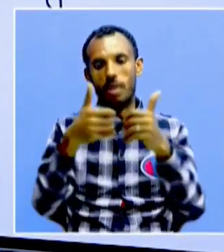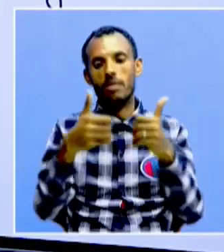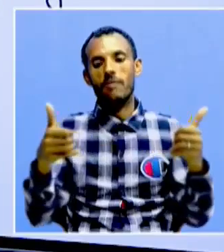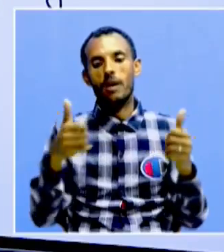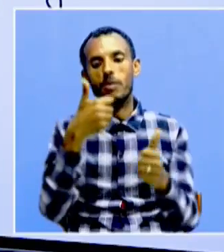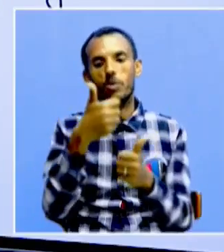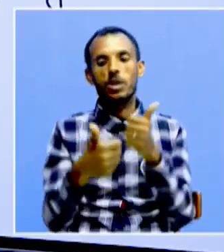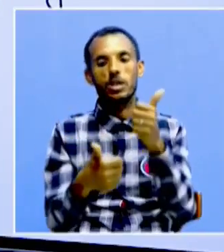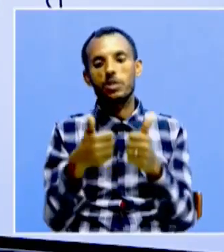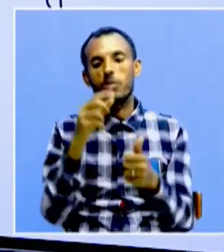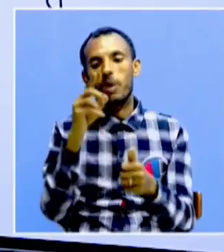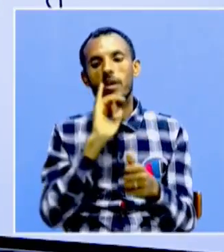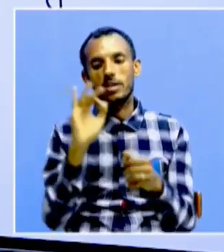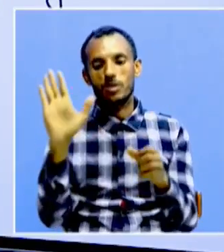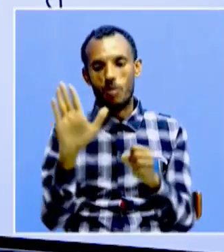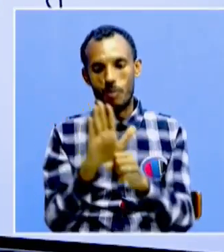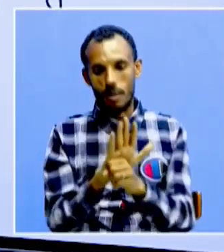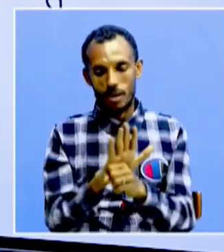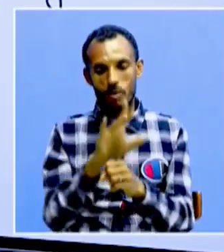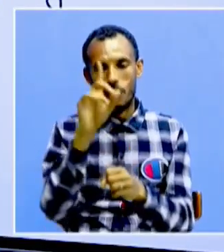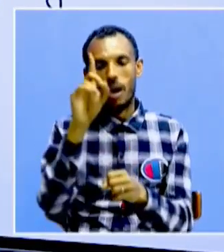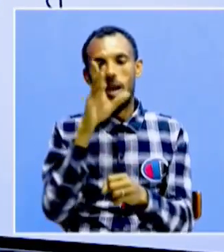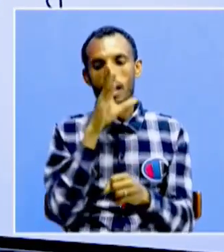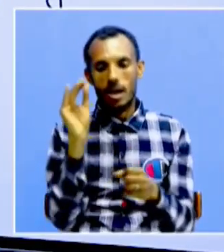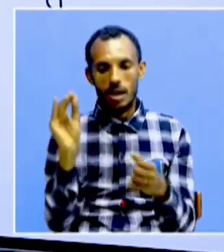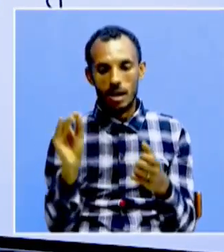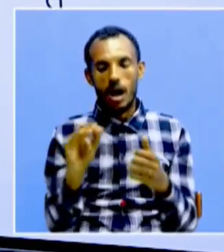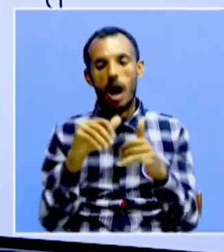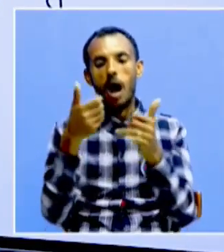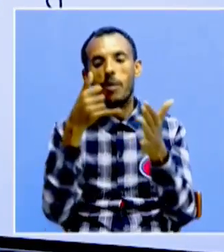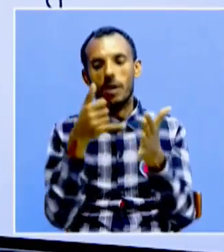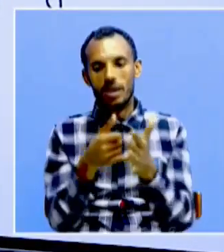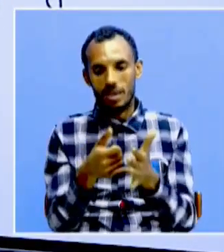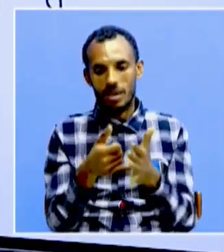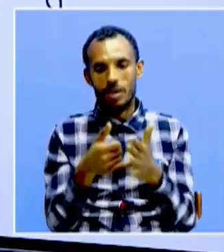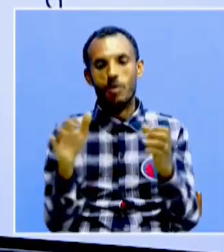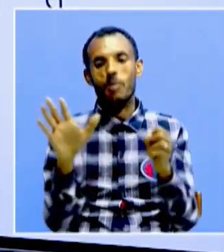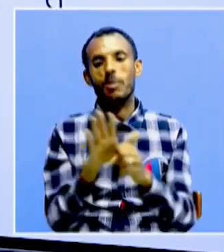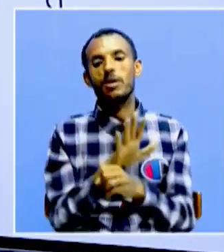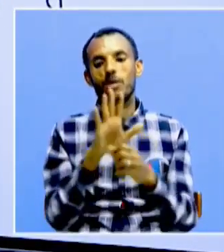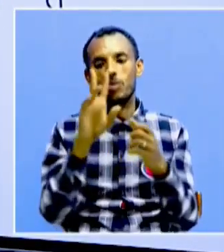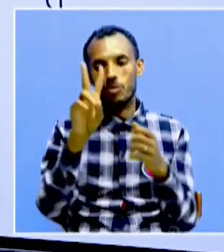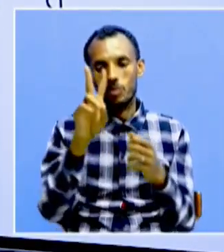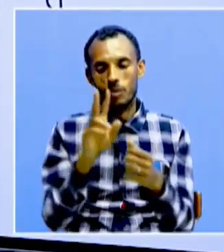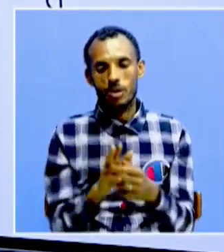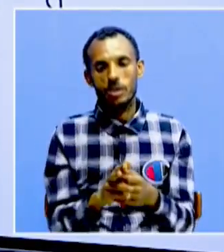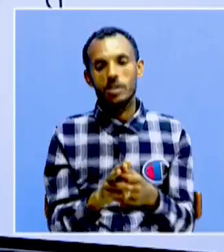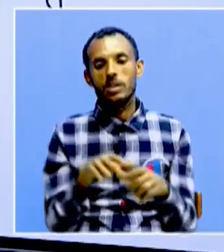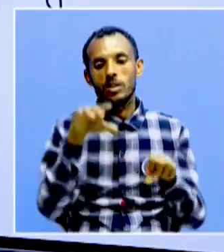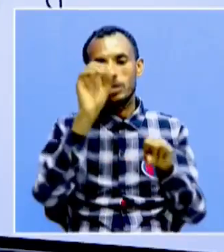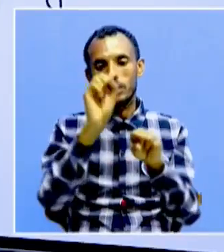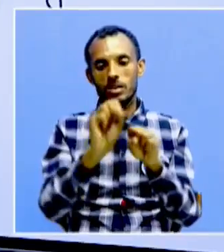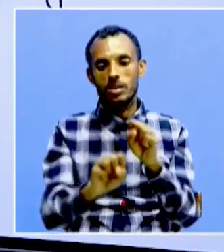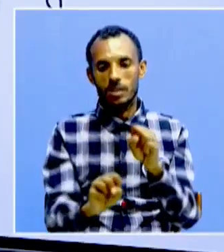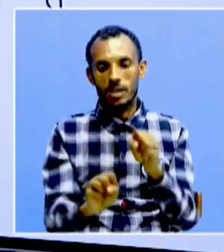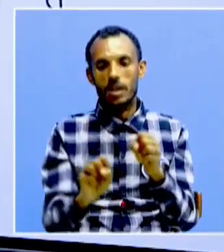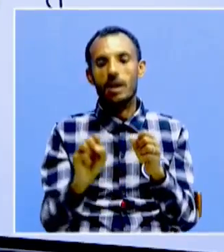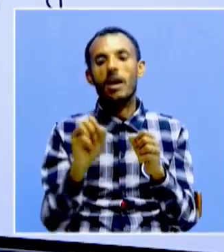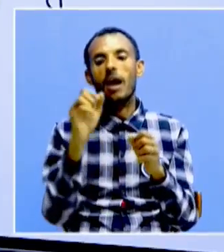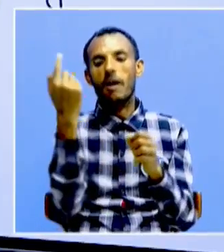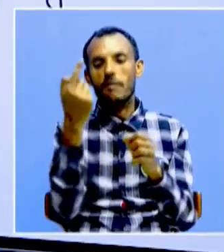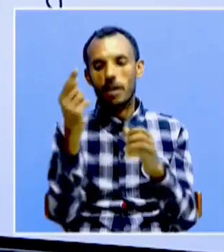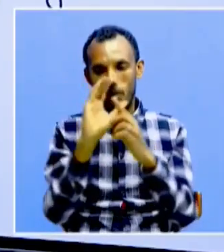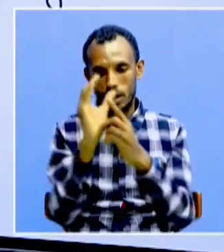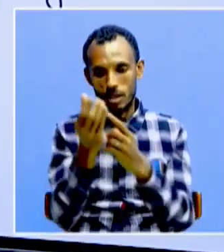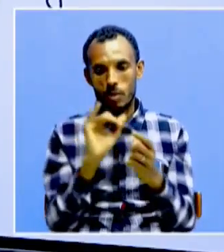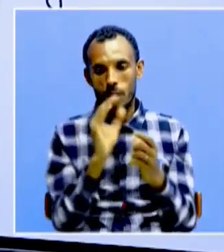which one is complete, one, and how is it completed, two. Okay? So, in every conditional, we have